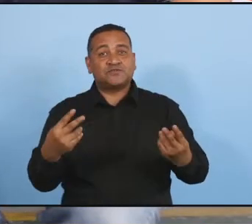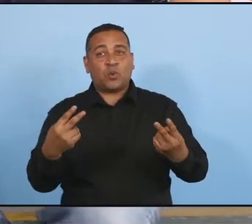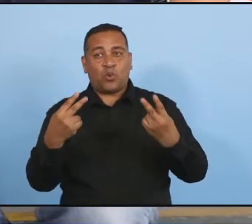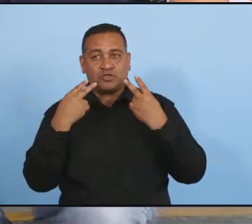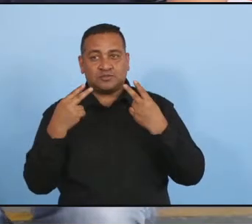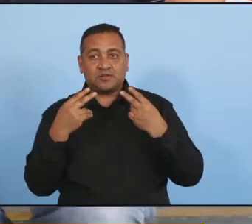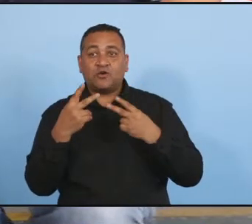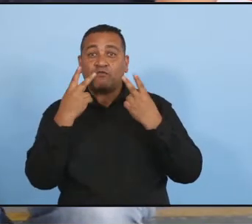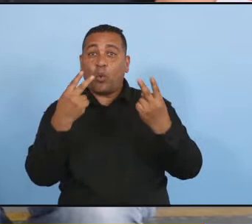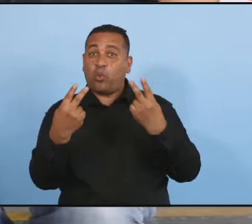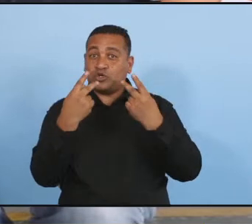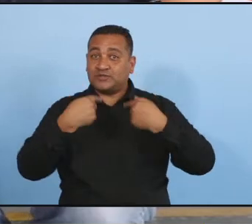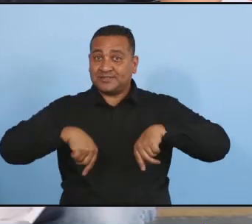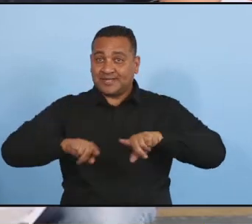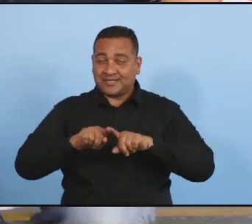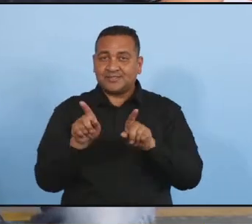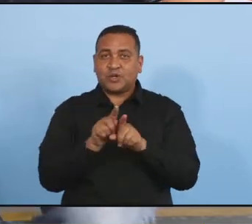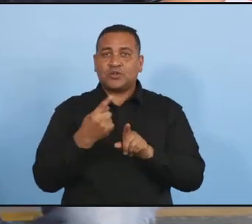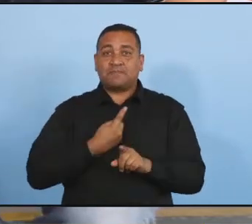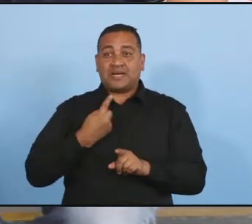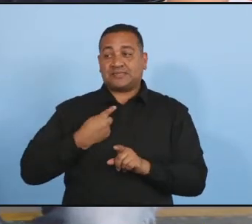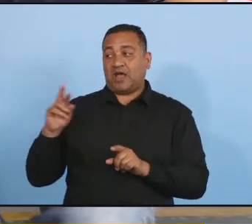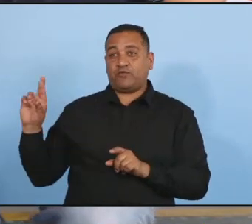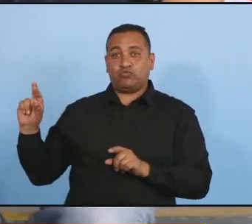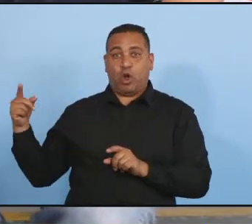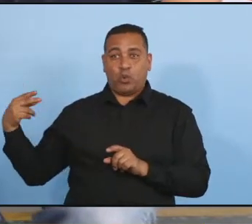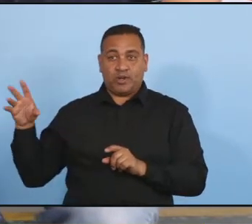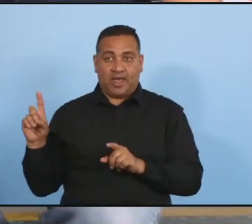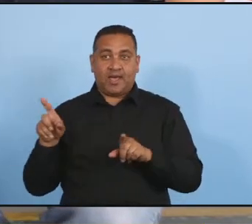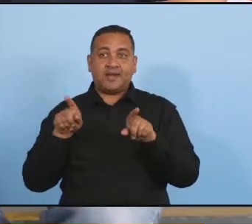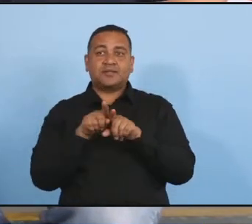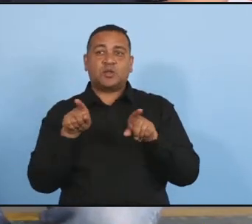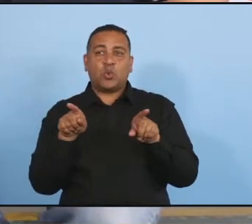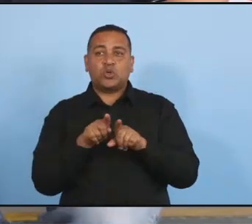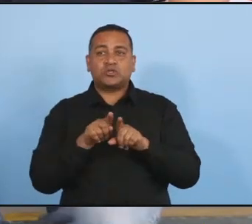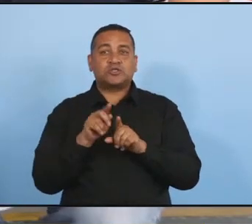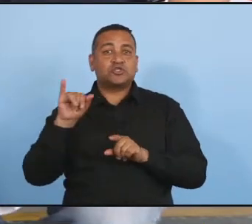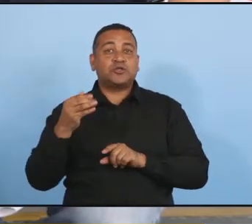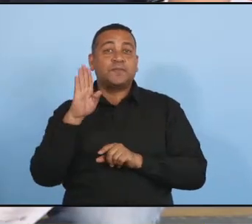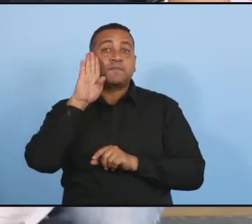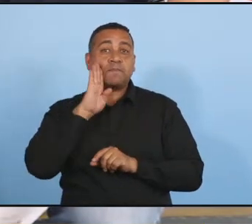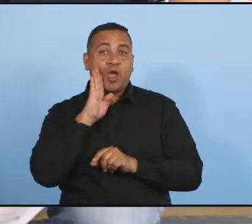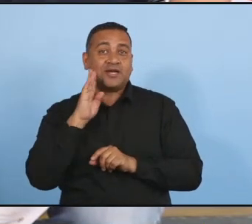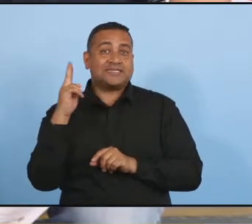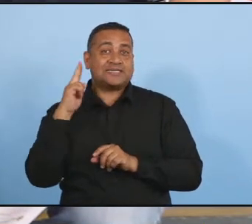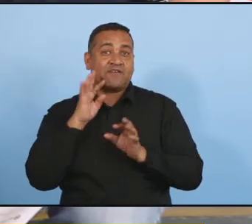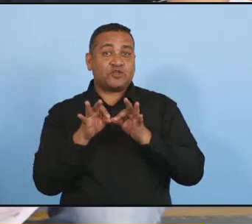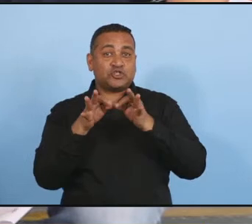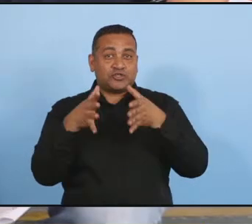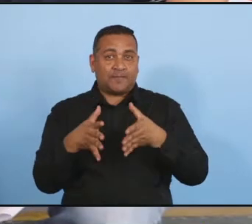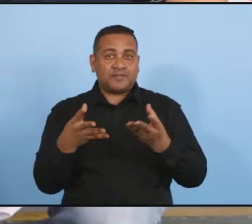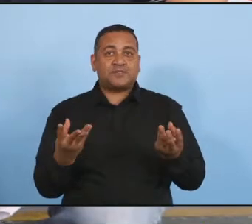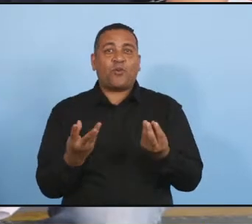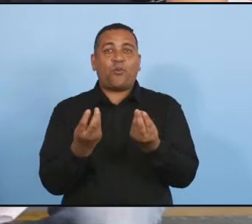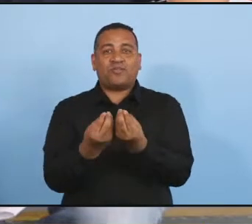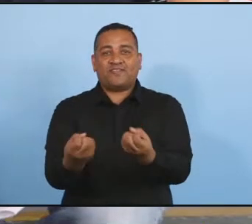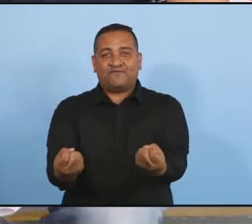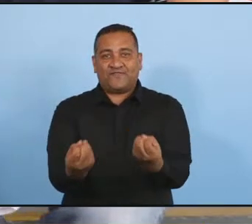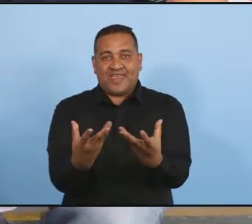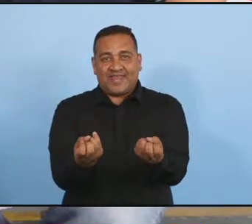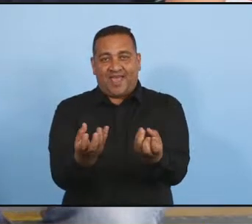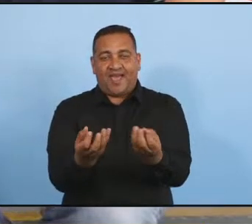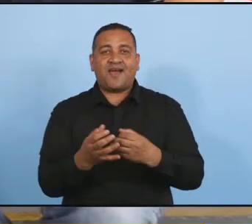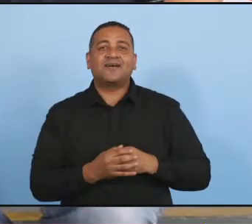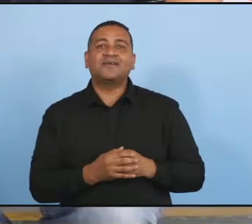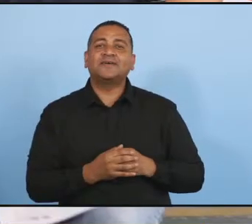watching. So from myself, Dougal, and Rhoda, as well as Jabbar, our deaf interpreter and feeder, we wish you all the